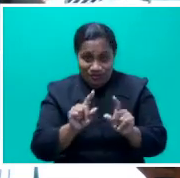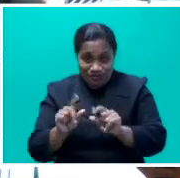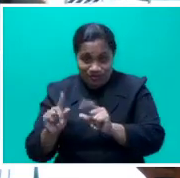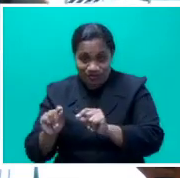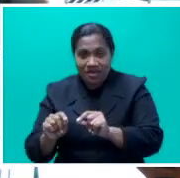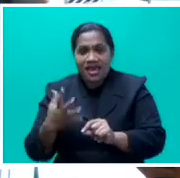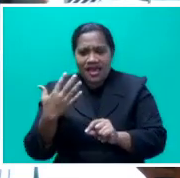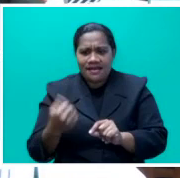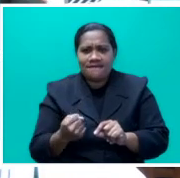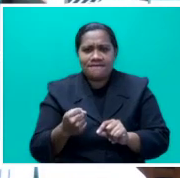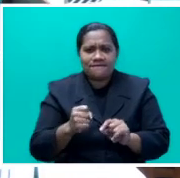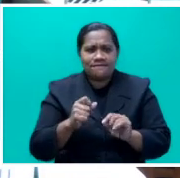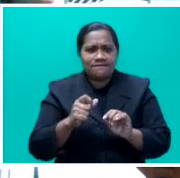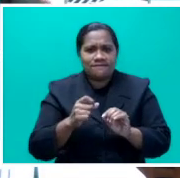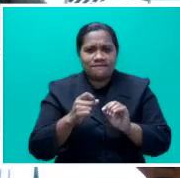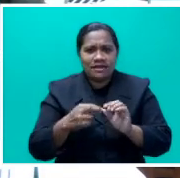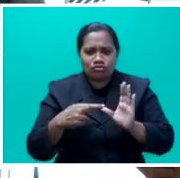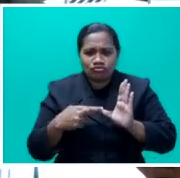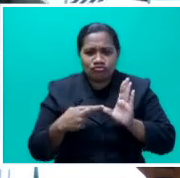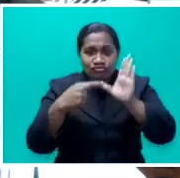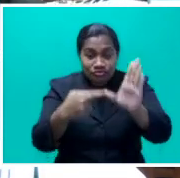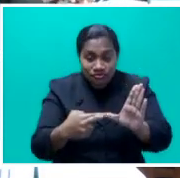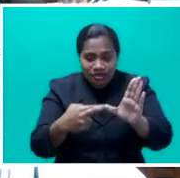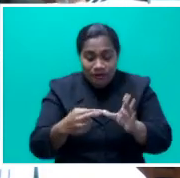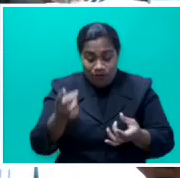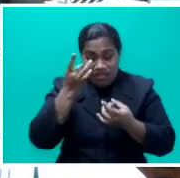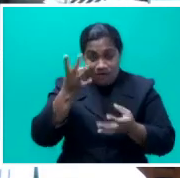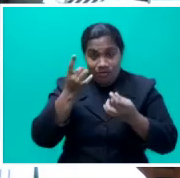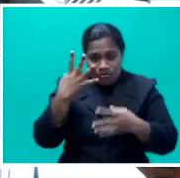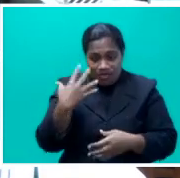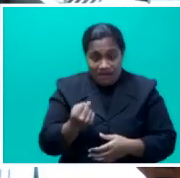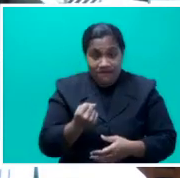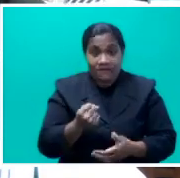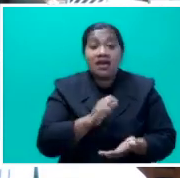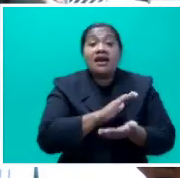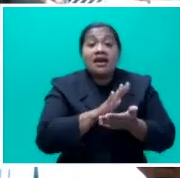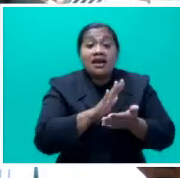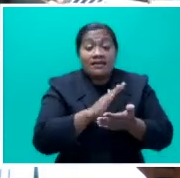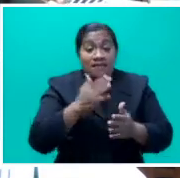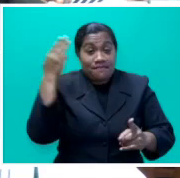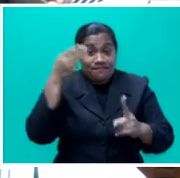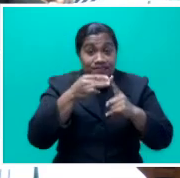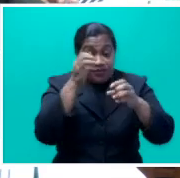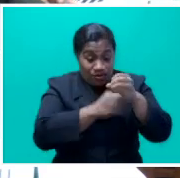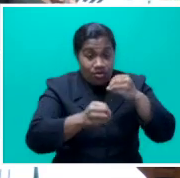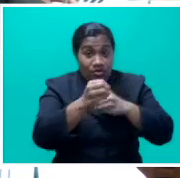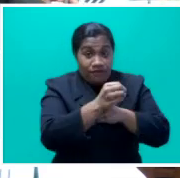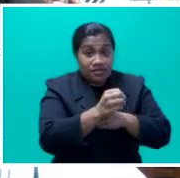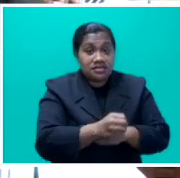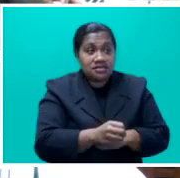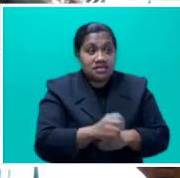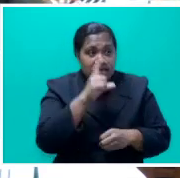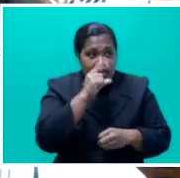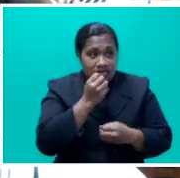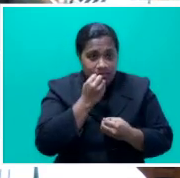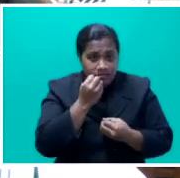of information available in which headquarters can predict, headquarters can also